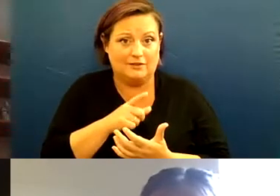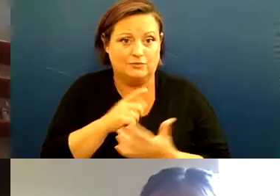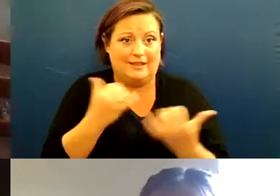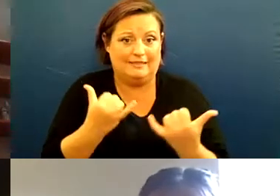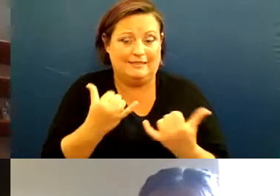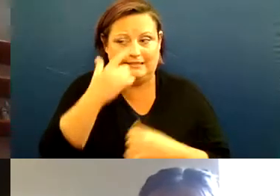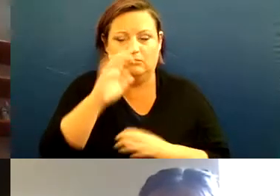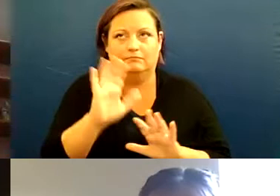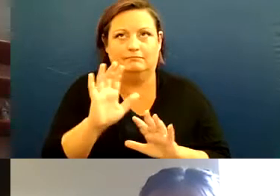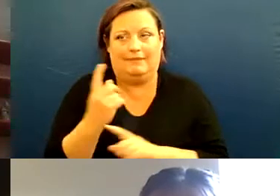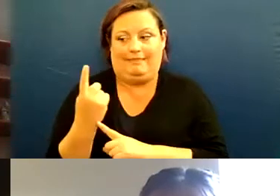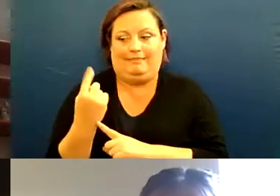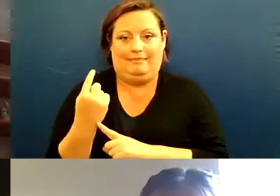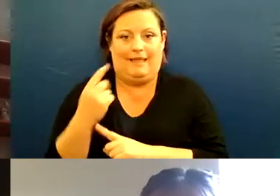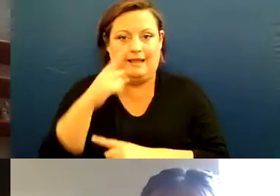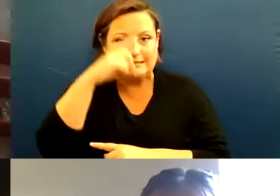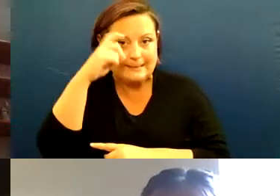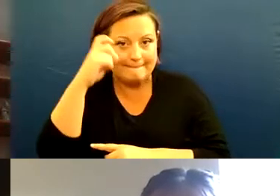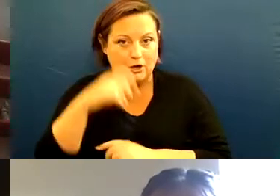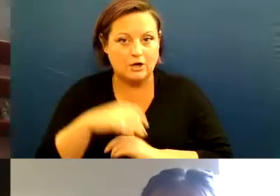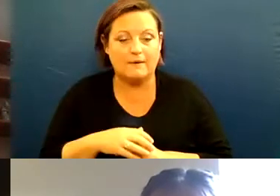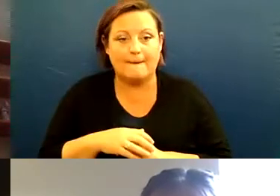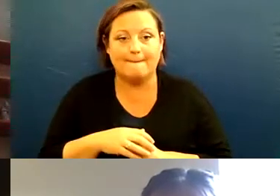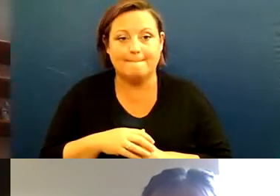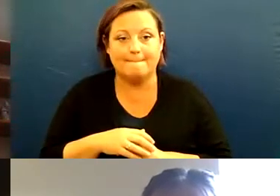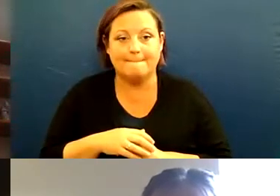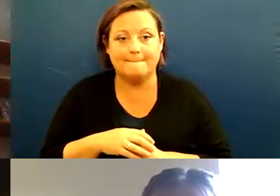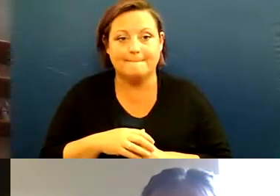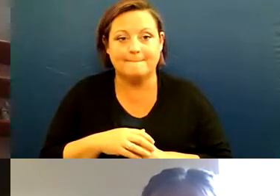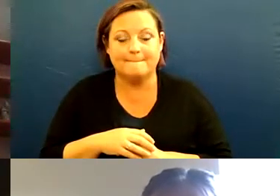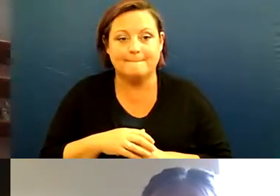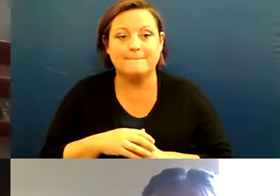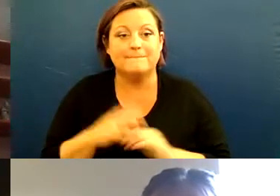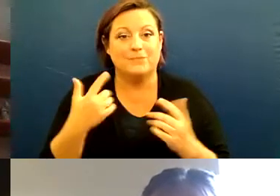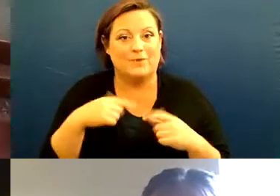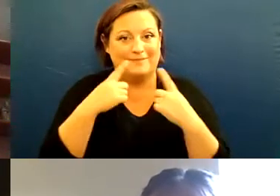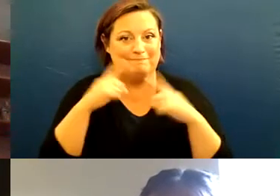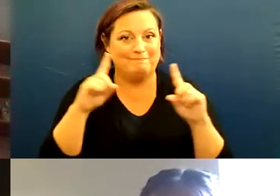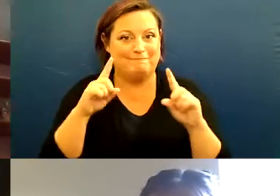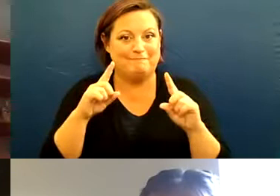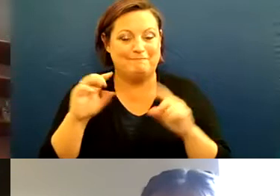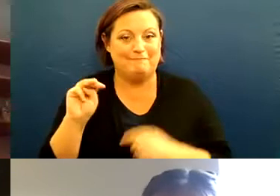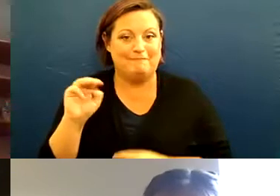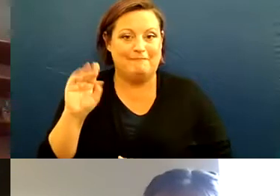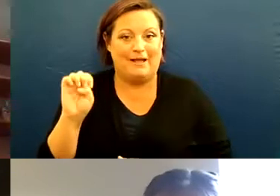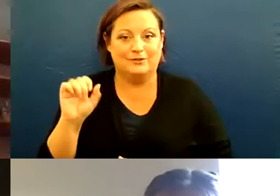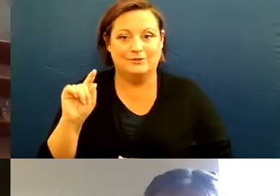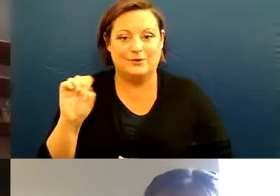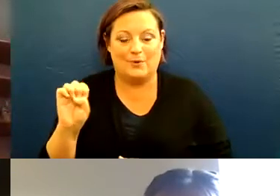or last summer actually passed a major milestone where a project